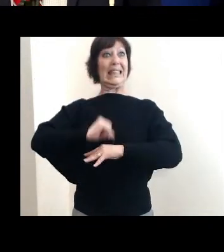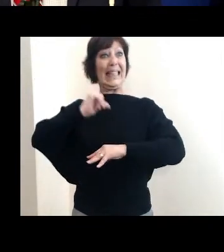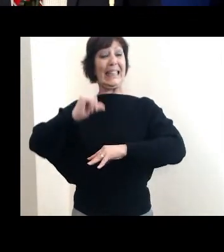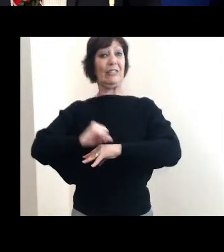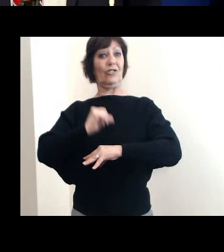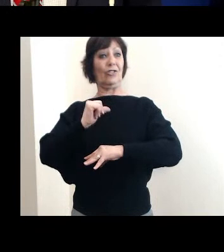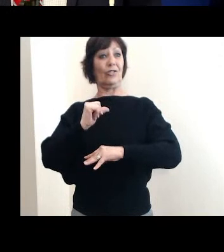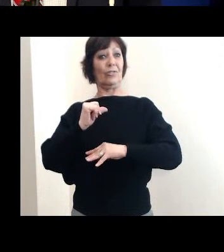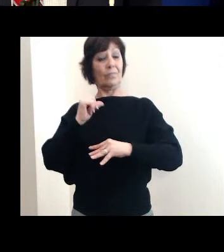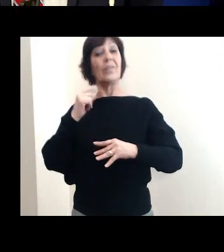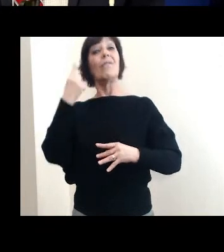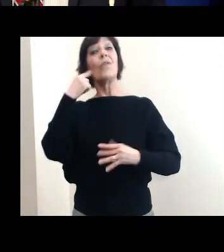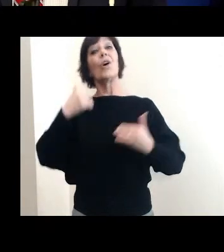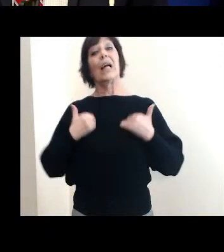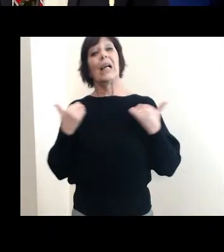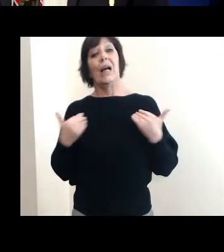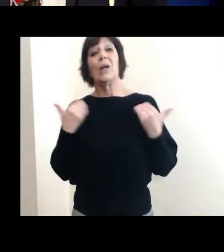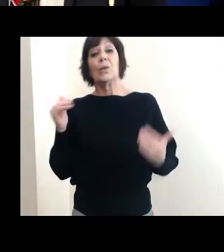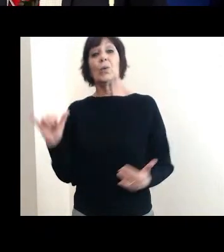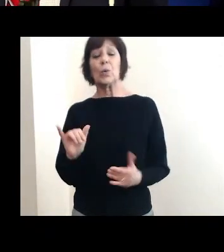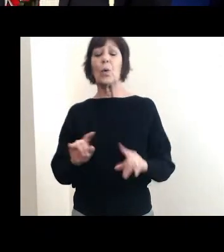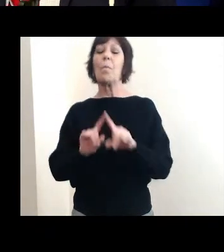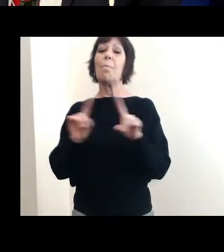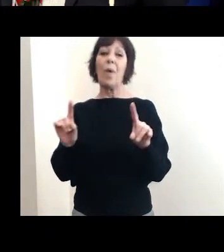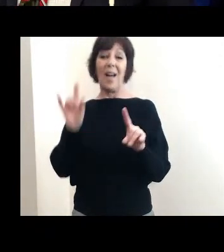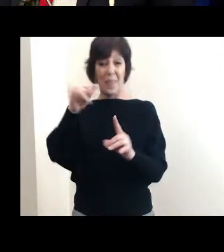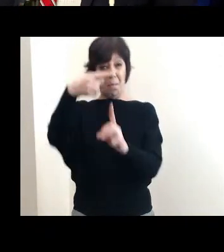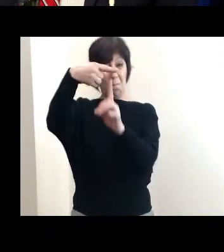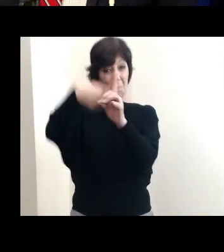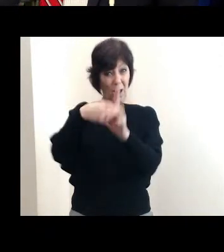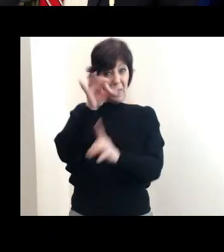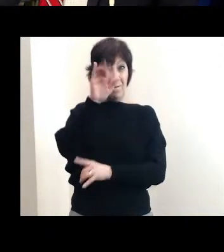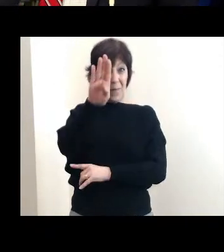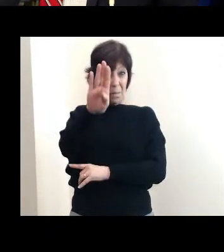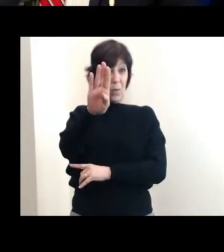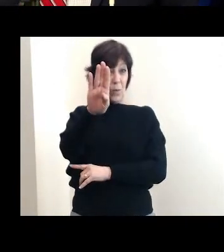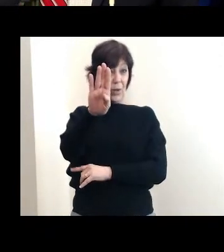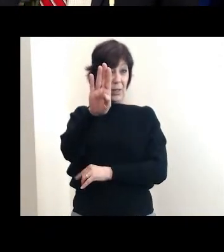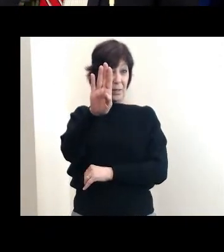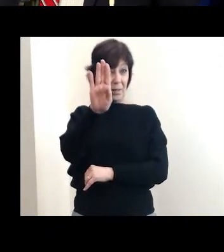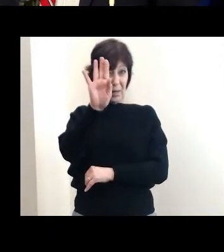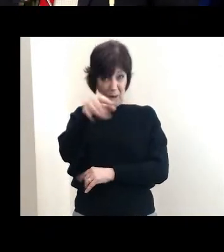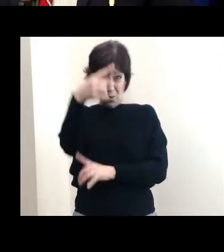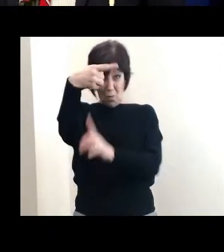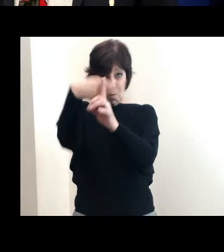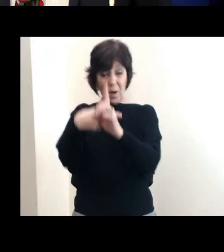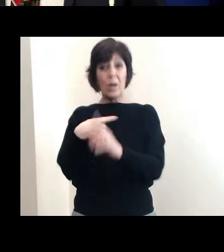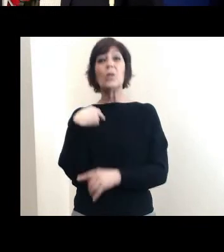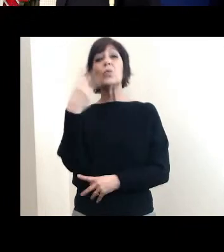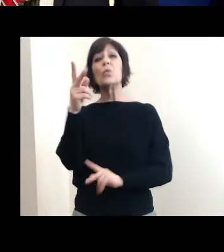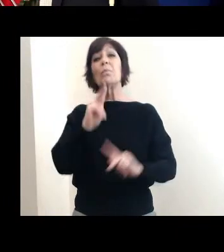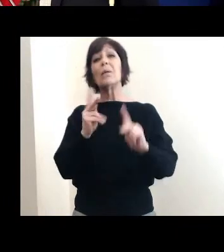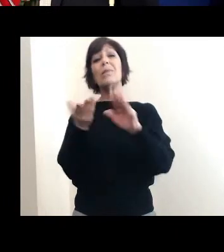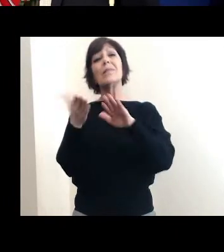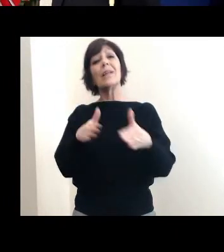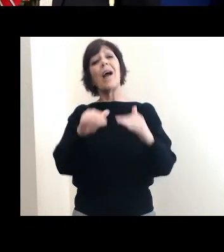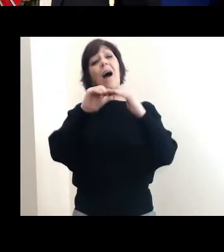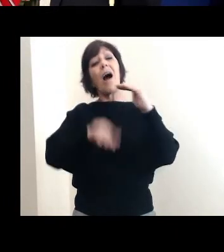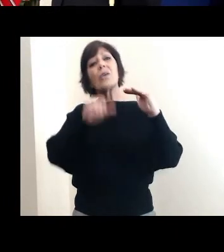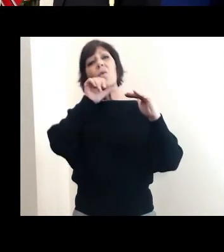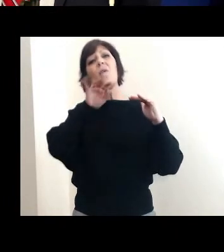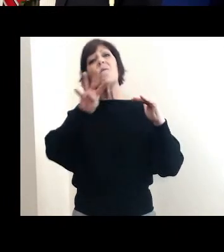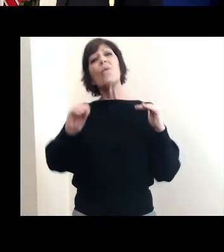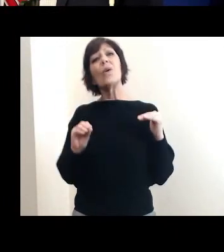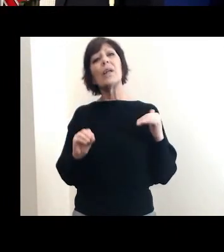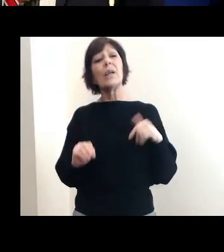including for younger people. But just in the month of February alone, There are 2 people who've died under the age of 40. 3 have